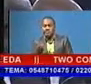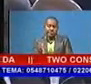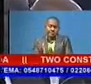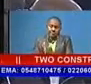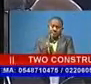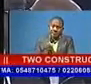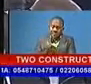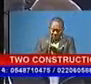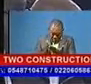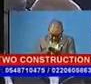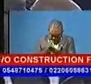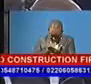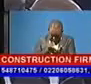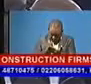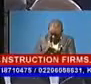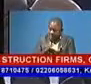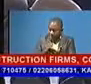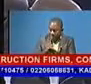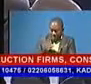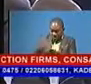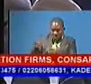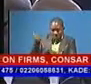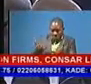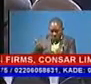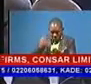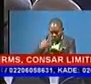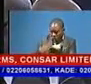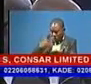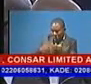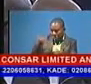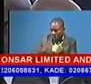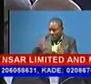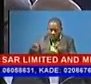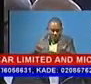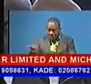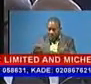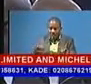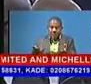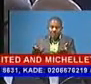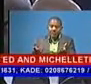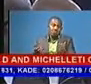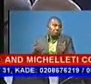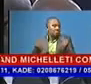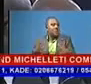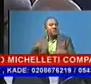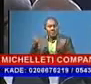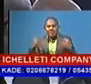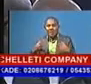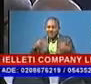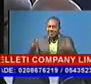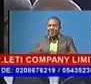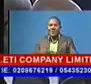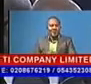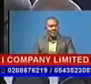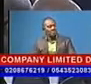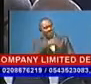permission to refresh his memory and to refer to his analysis so many times, and